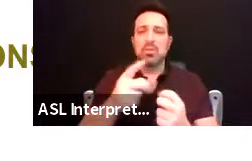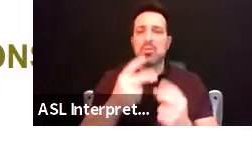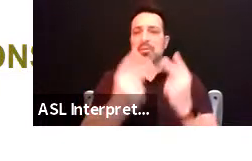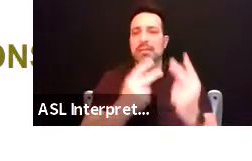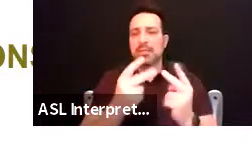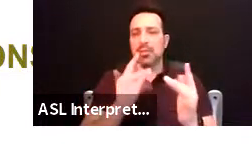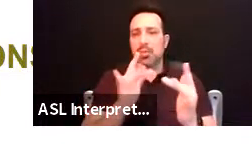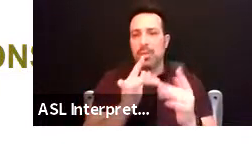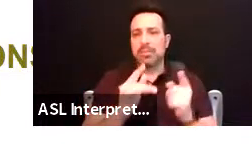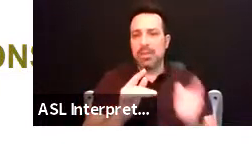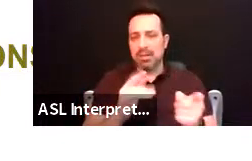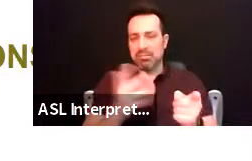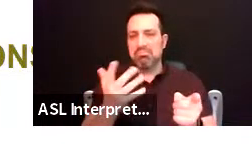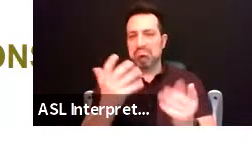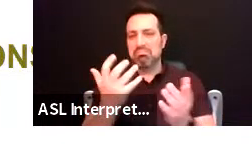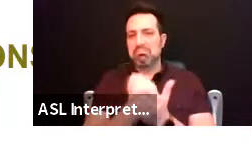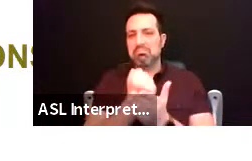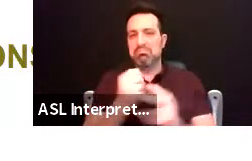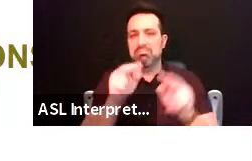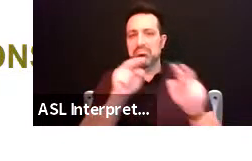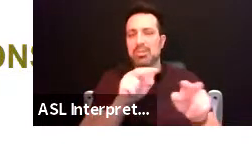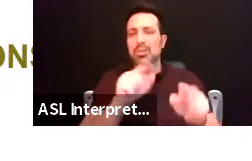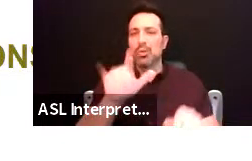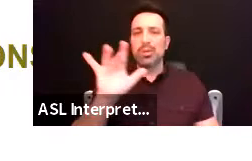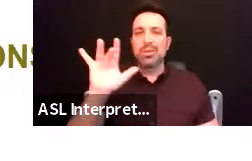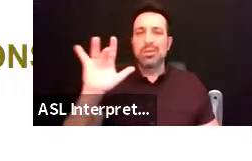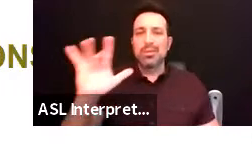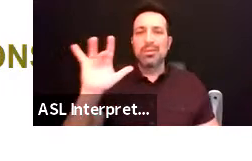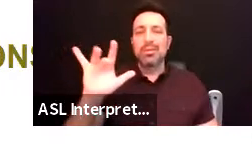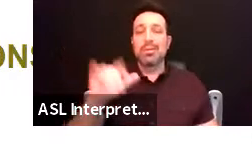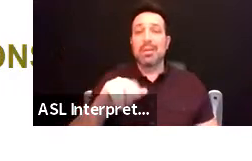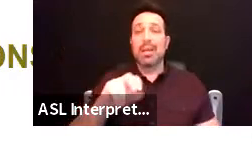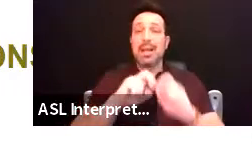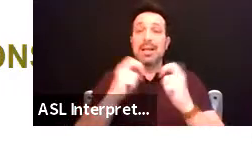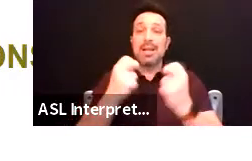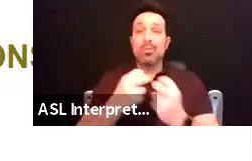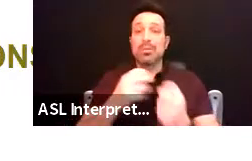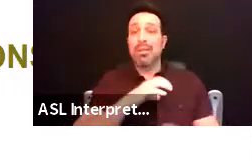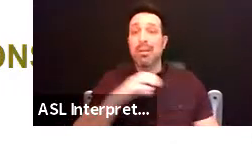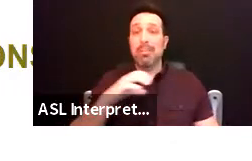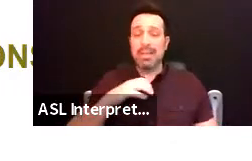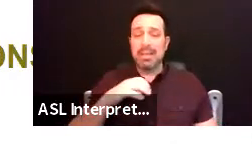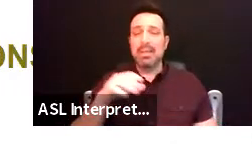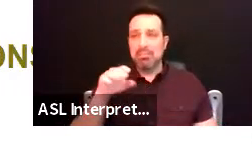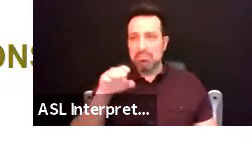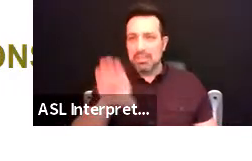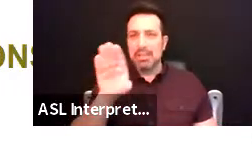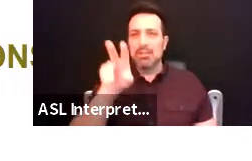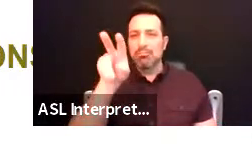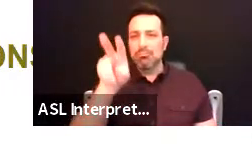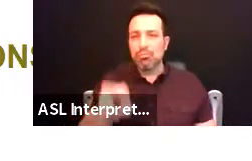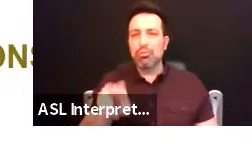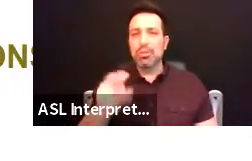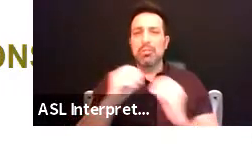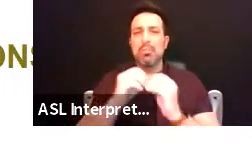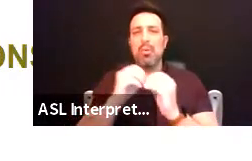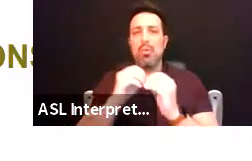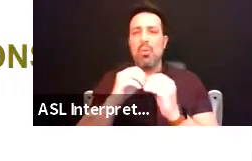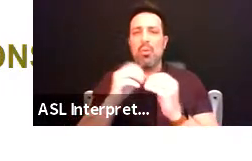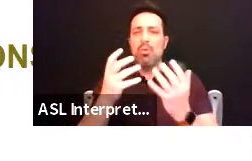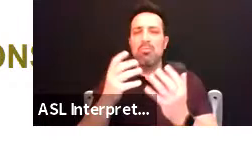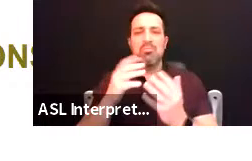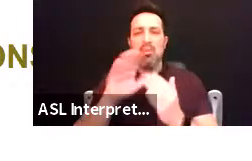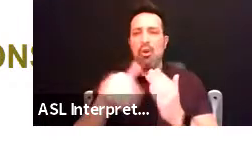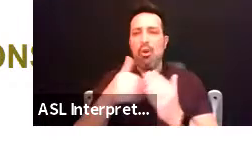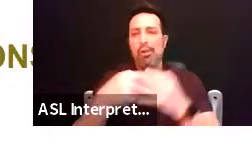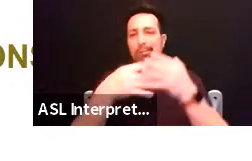website and select council committees. And you can go in and you can read more about any and all